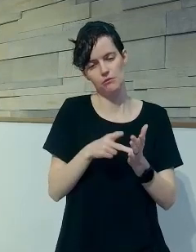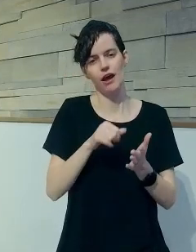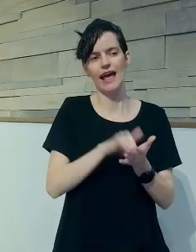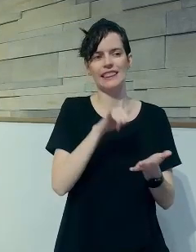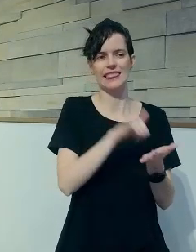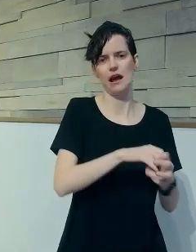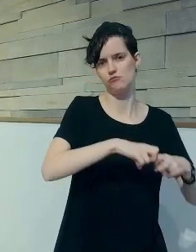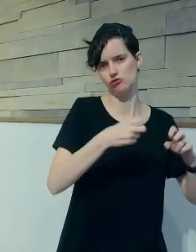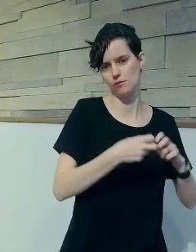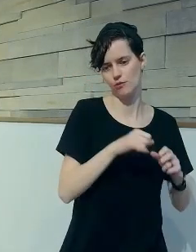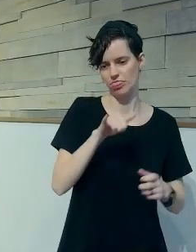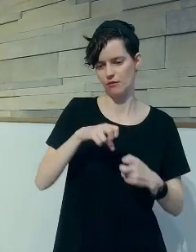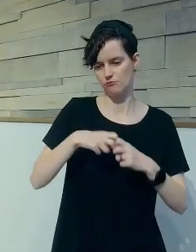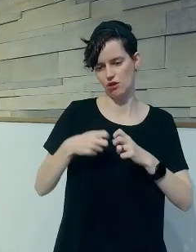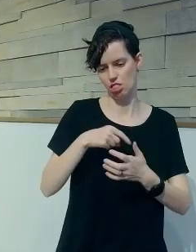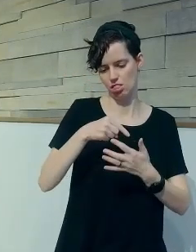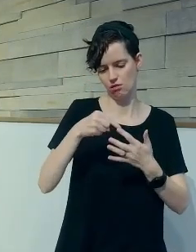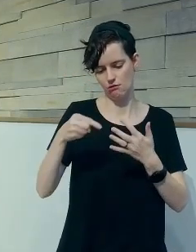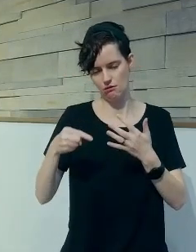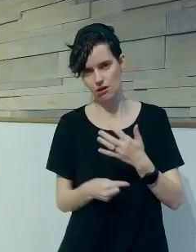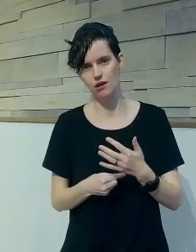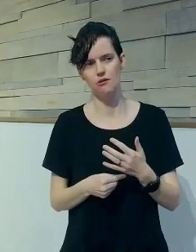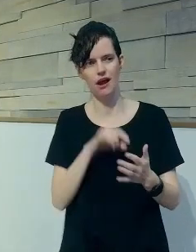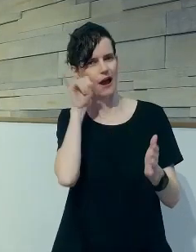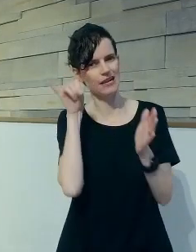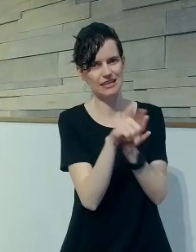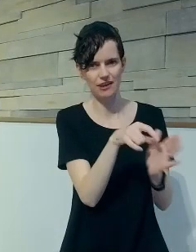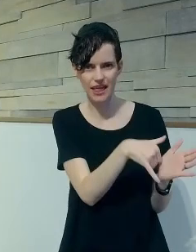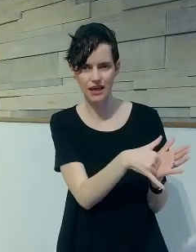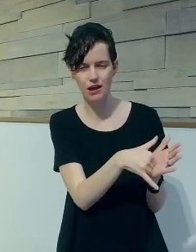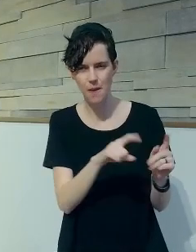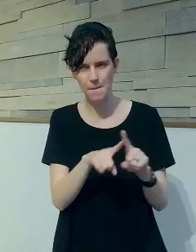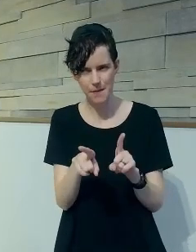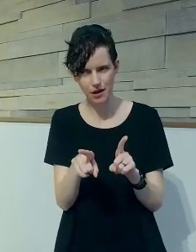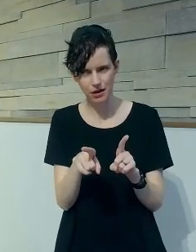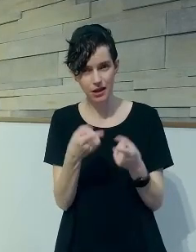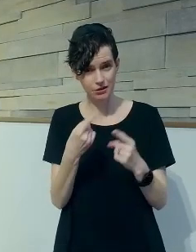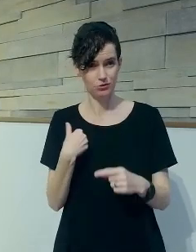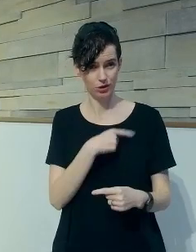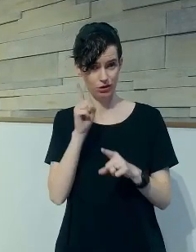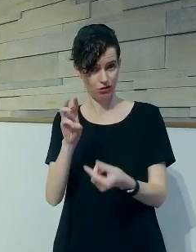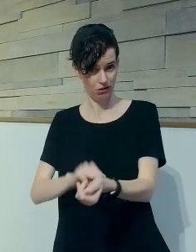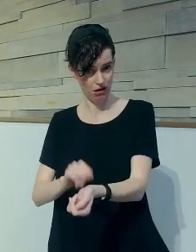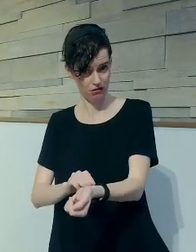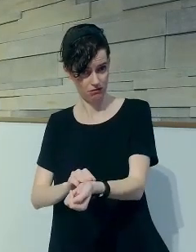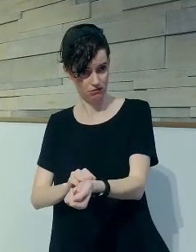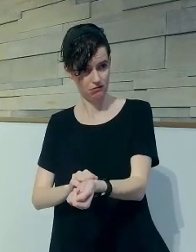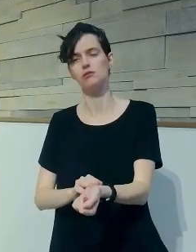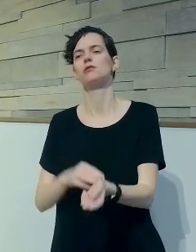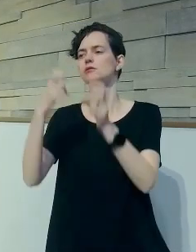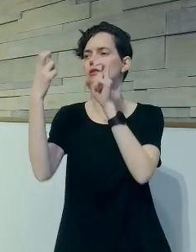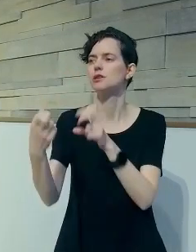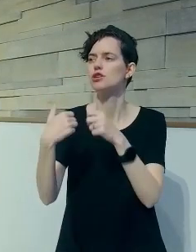issue or that issue, and they will identify that malady. Never mind the fact that when you and I go to the doctor, and they sit